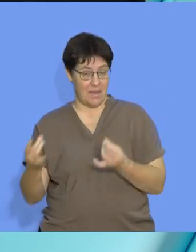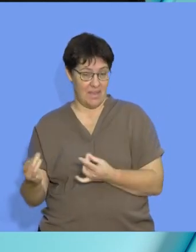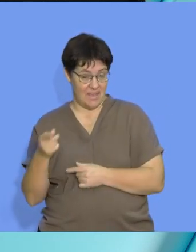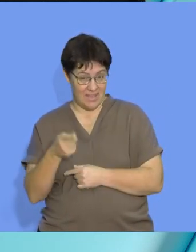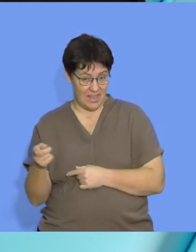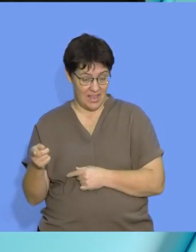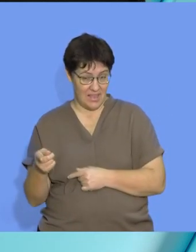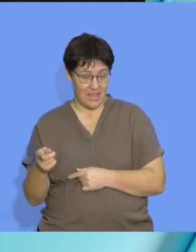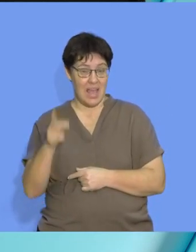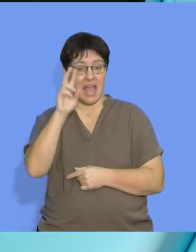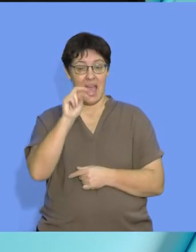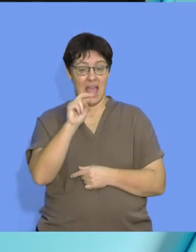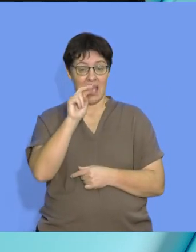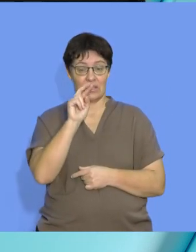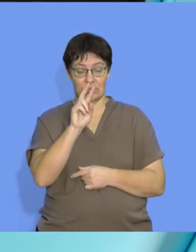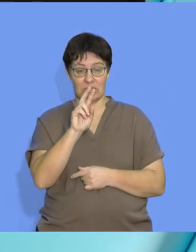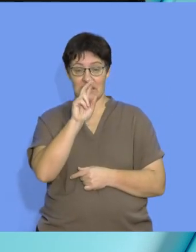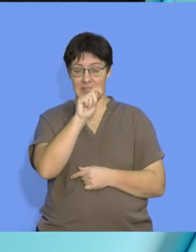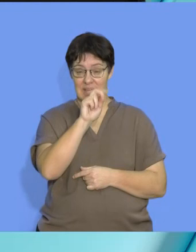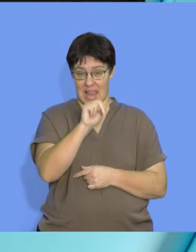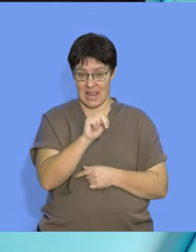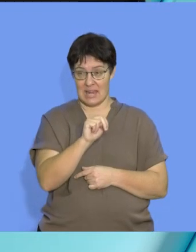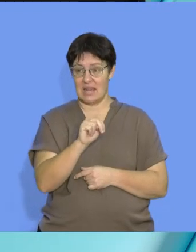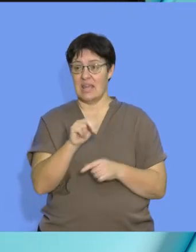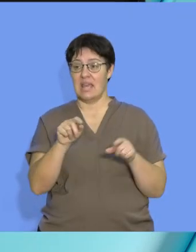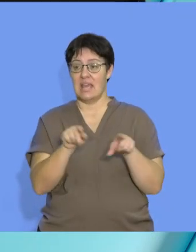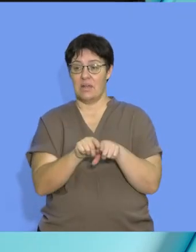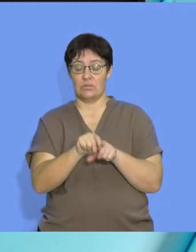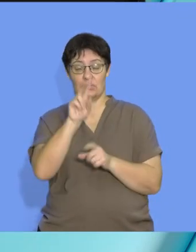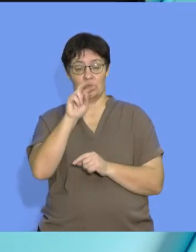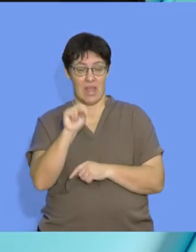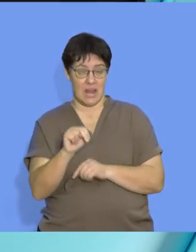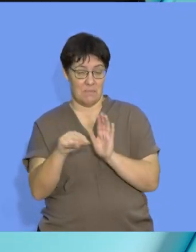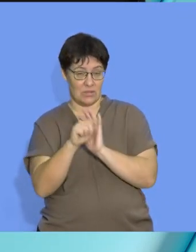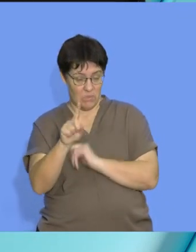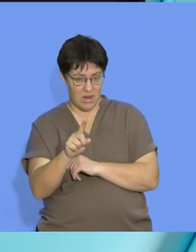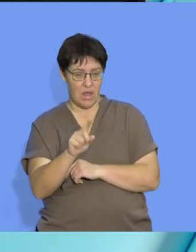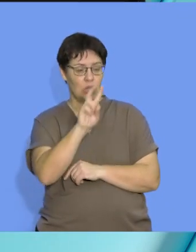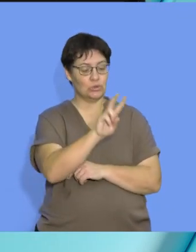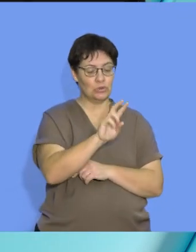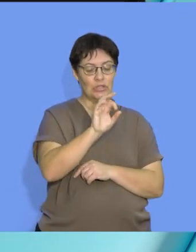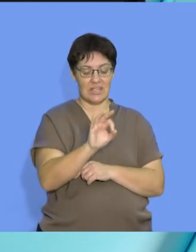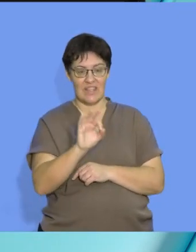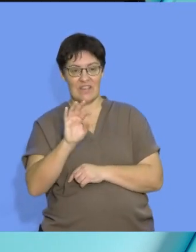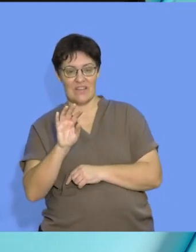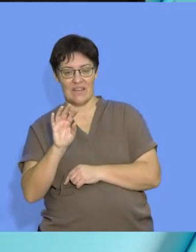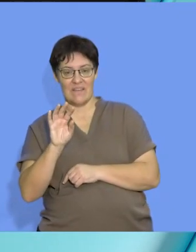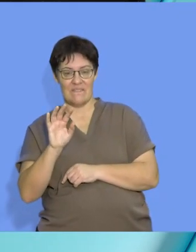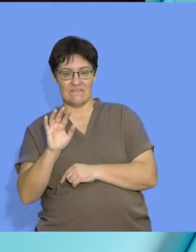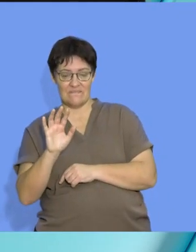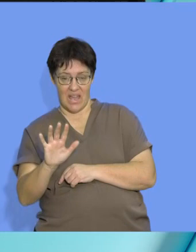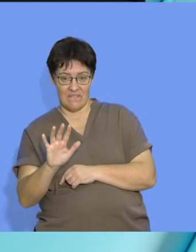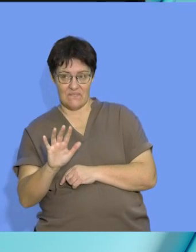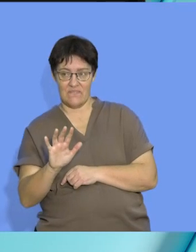equals 1, 2, 3, 4, and 5, we could see that the general term matched my actual